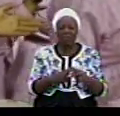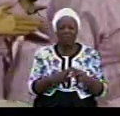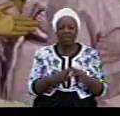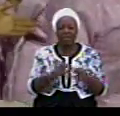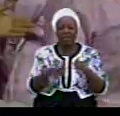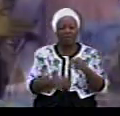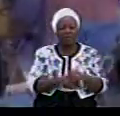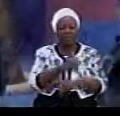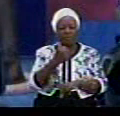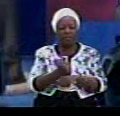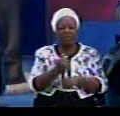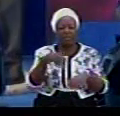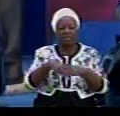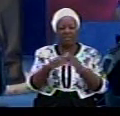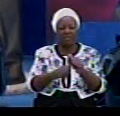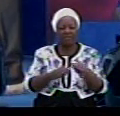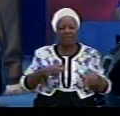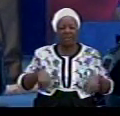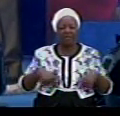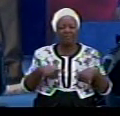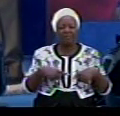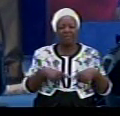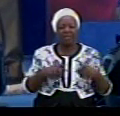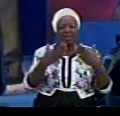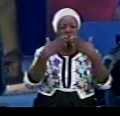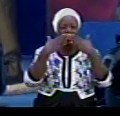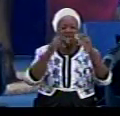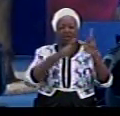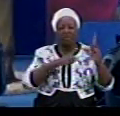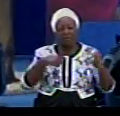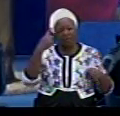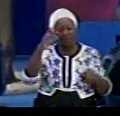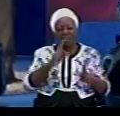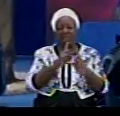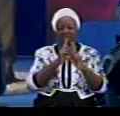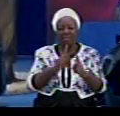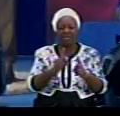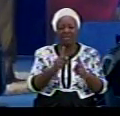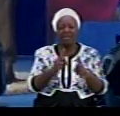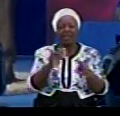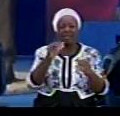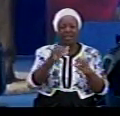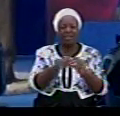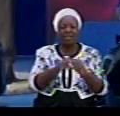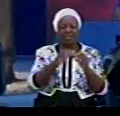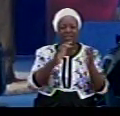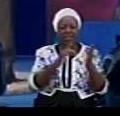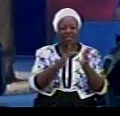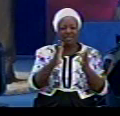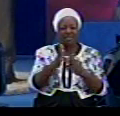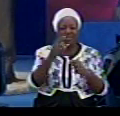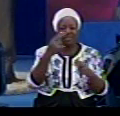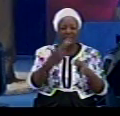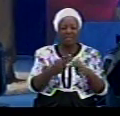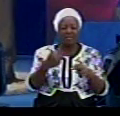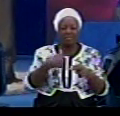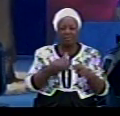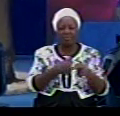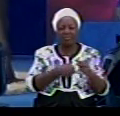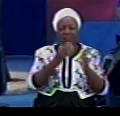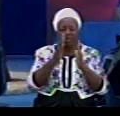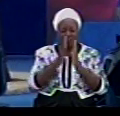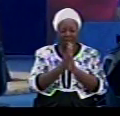Confirmation in every life. Thank you, Lord, for the answer. In Jesus' name we